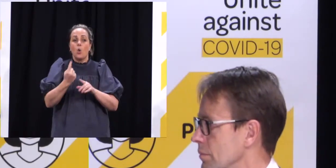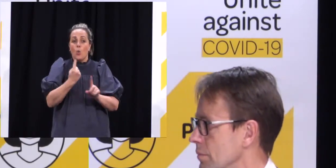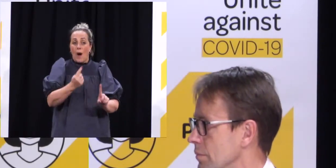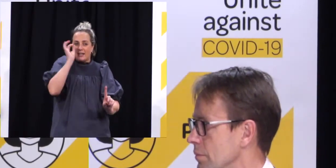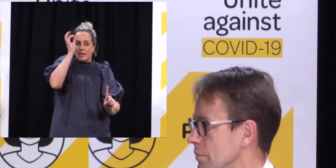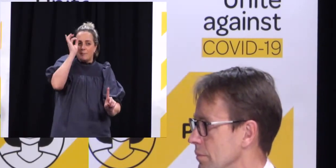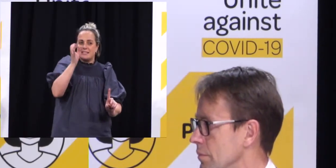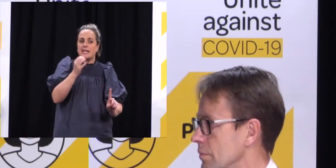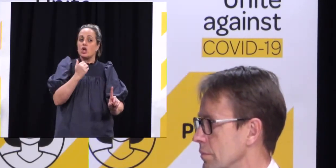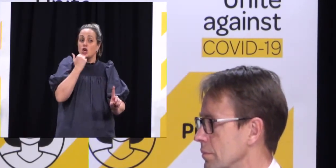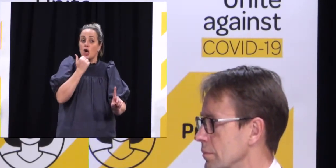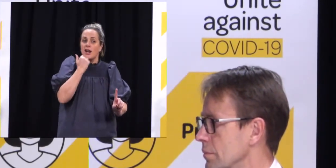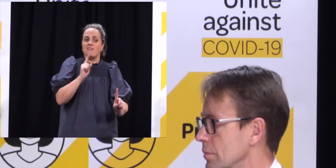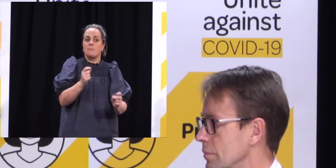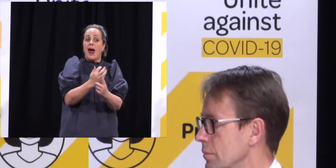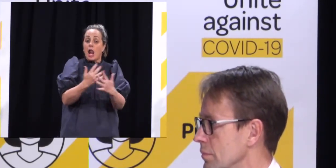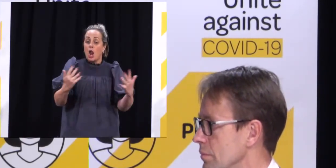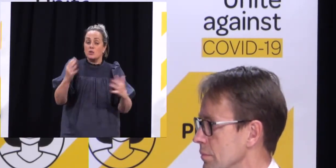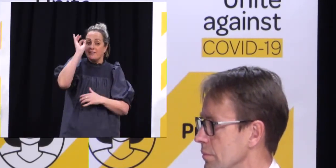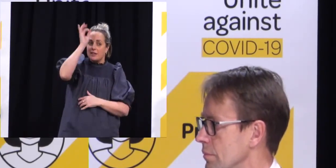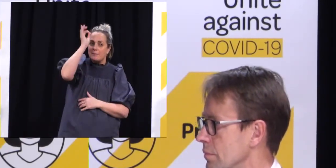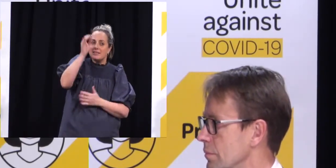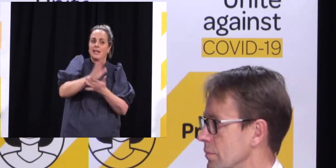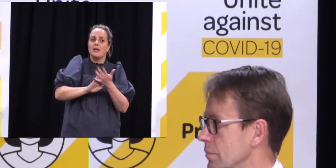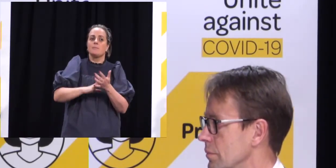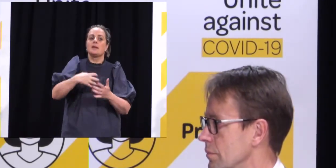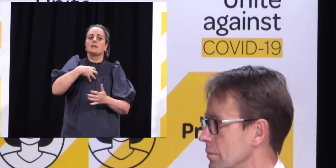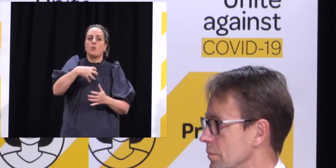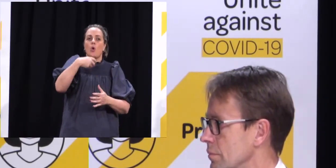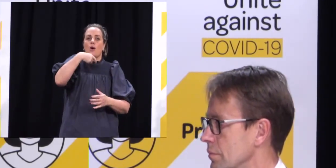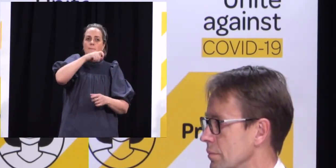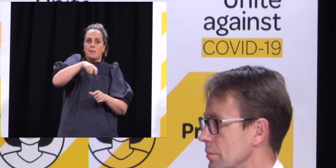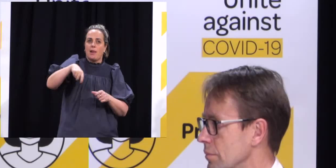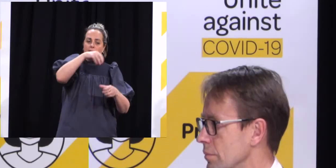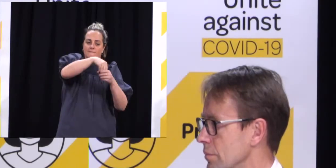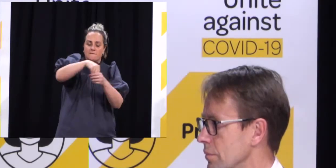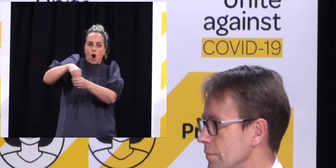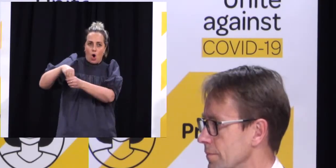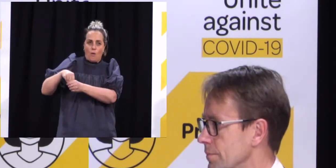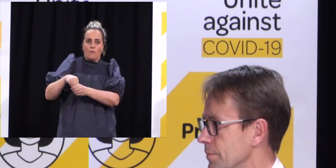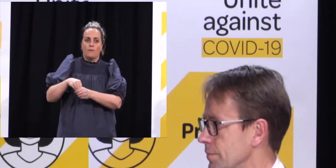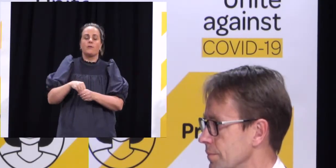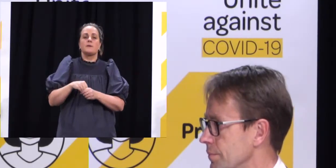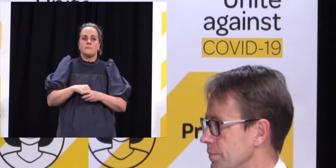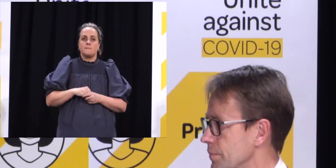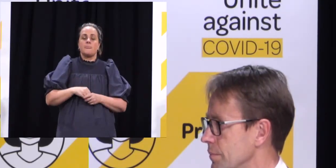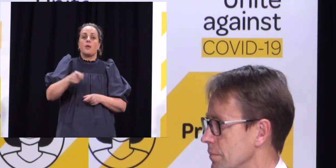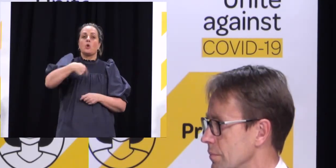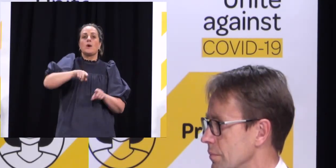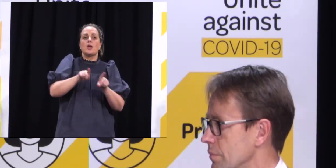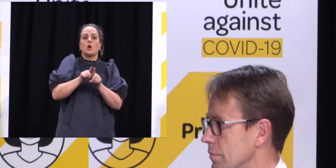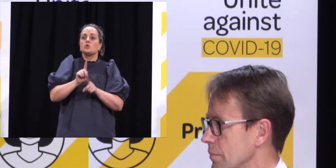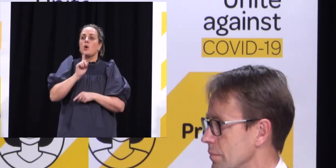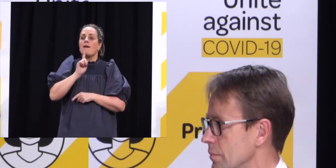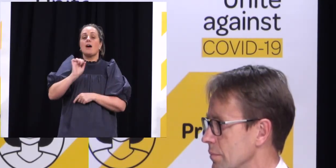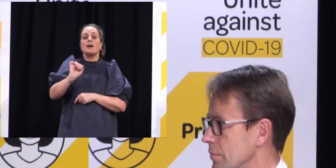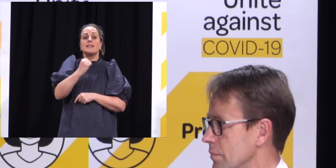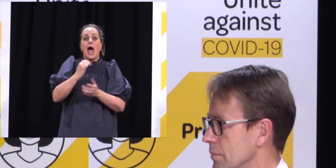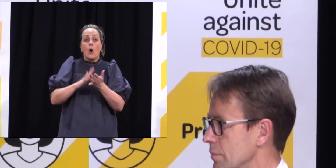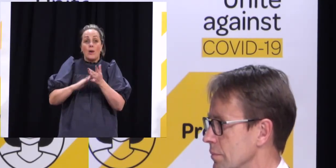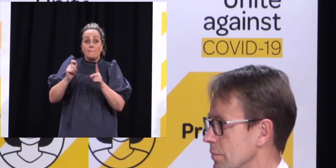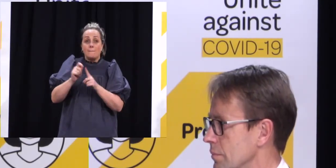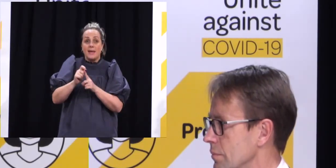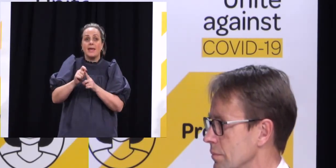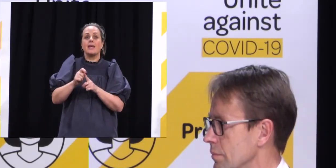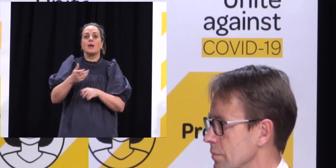also get those that have subject knowledge who are on those committees who are able to be part of that scrutiny. We've also advised our MPs we want the bulk of questions going to